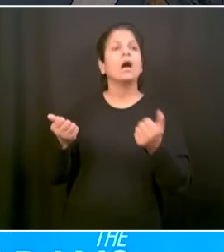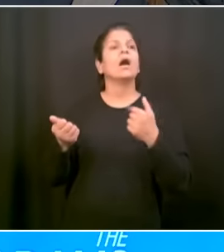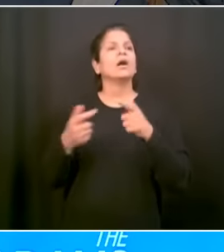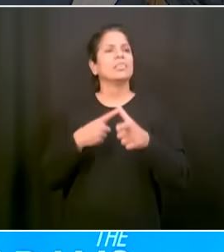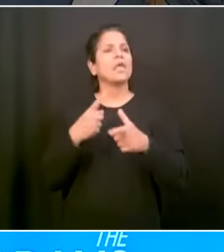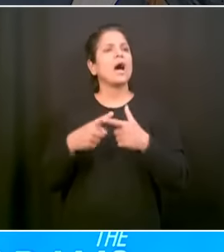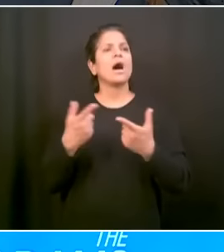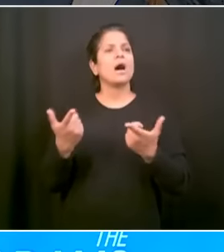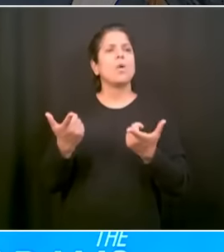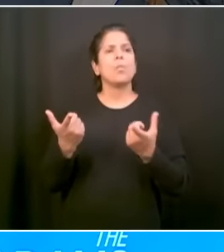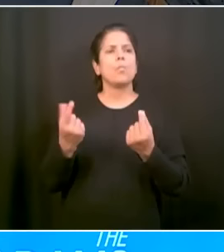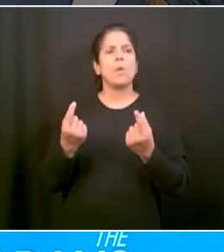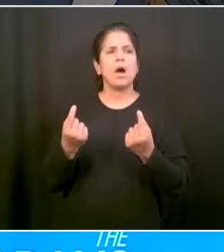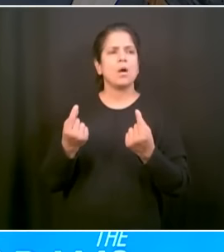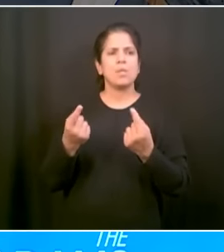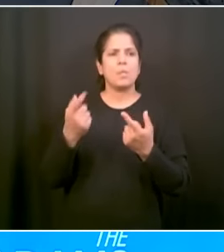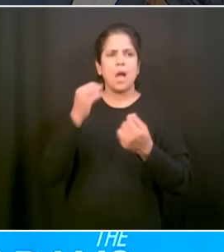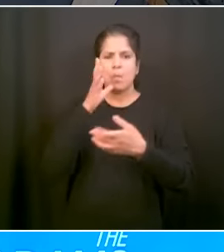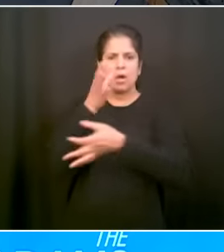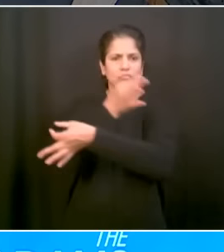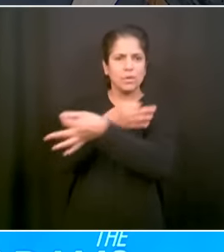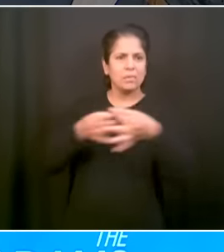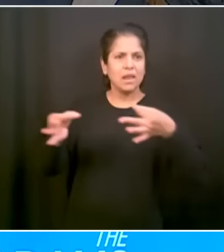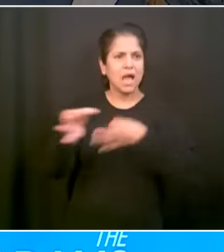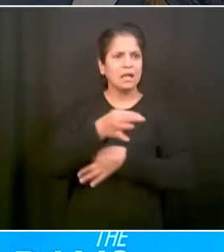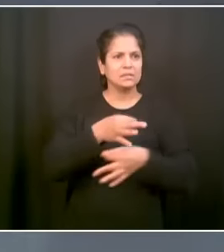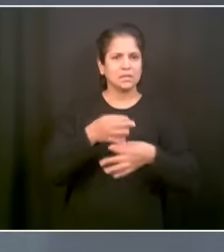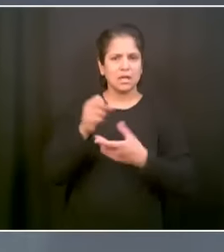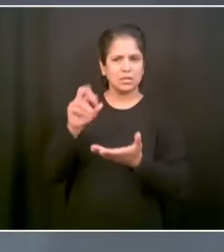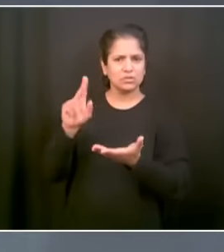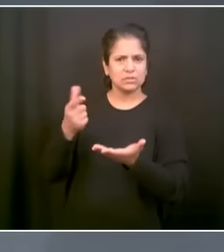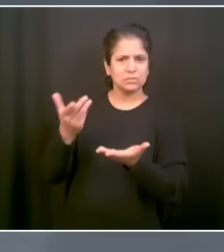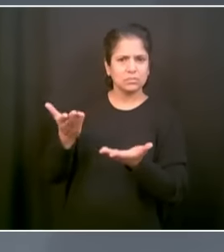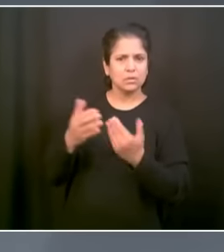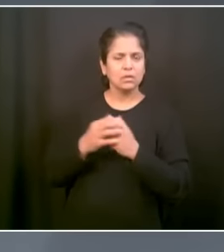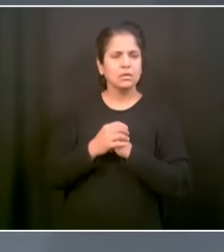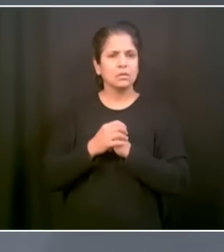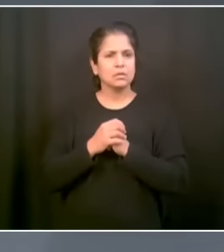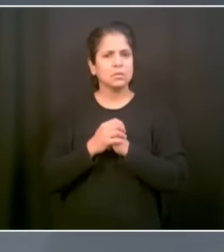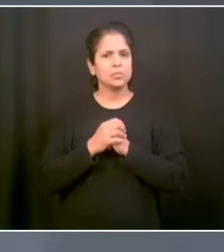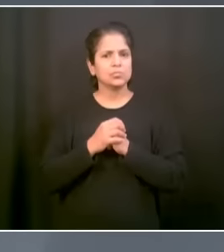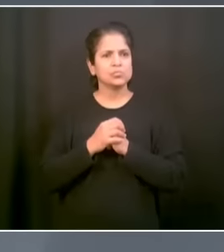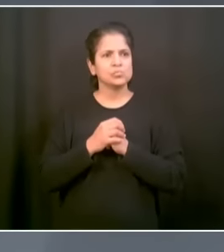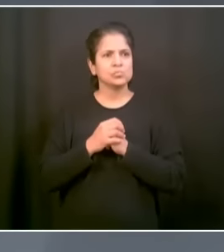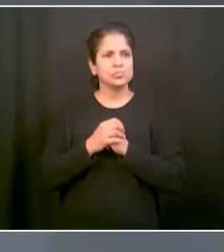protest? We don't believe that there should be a unit that has